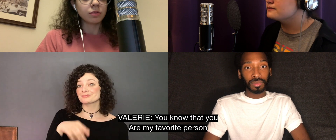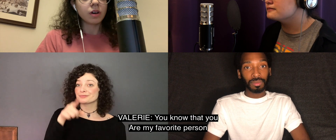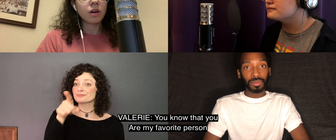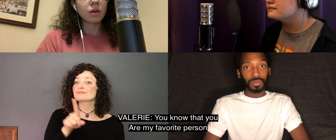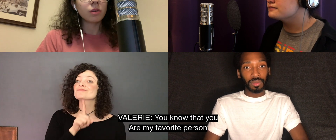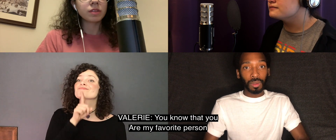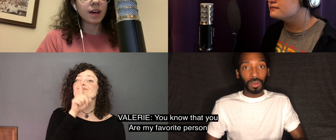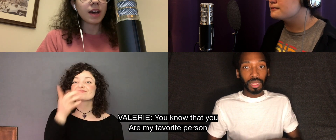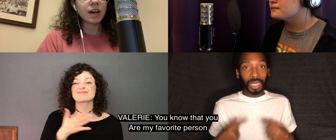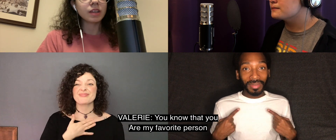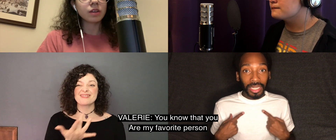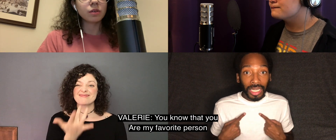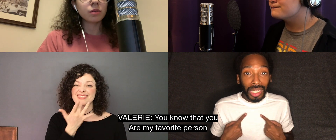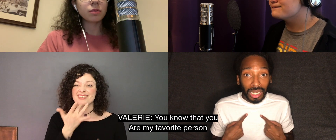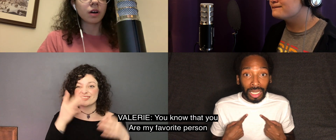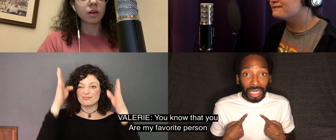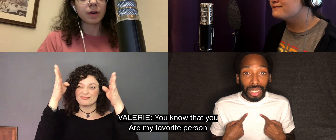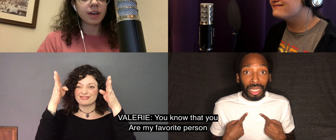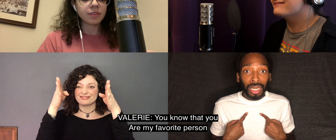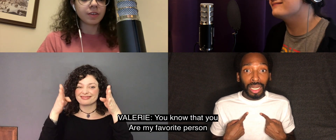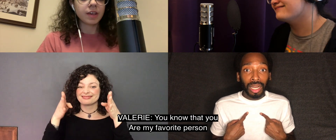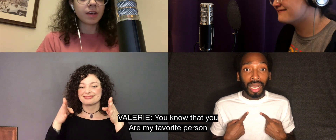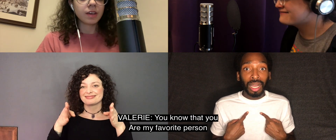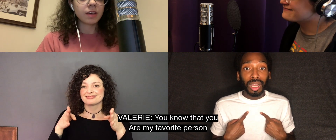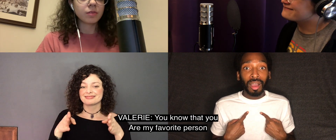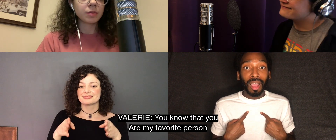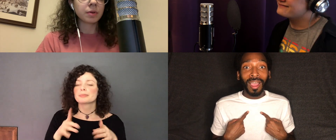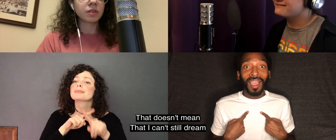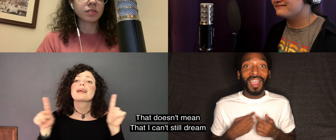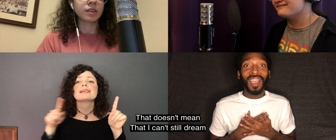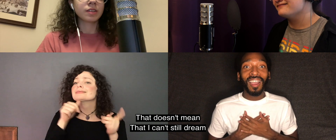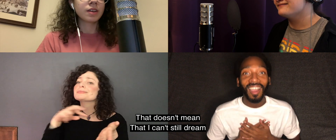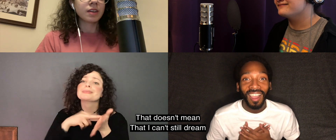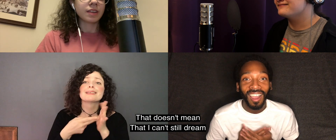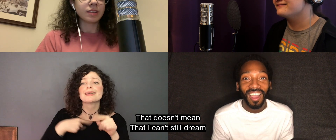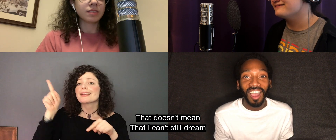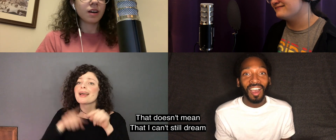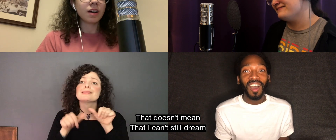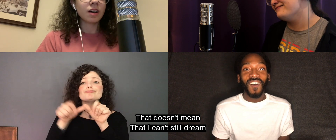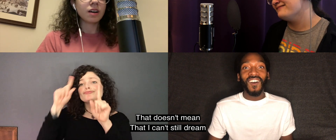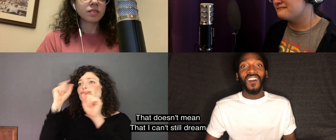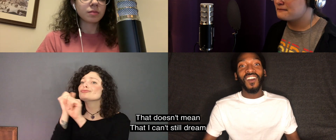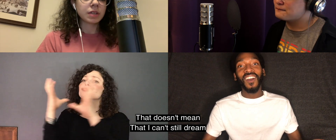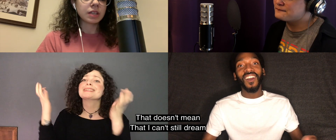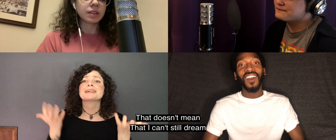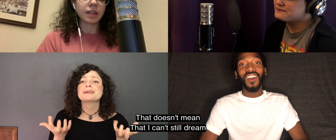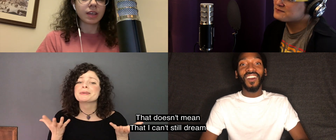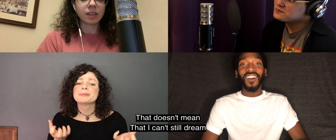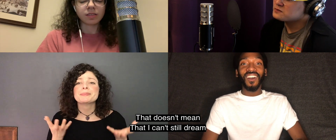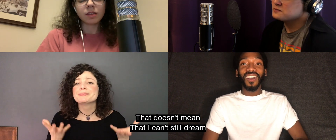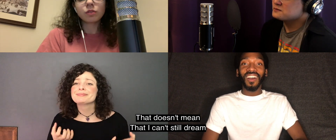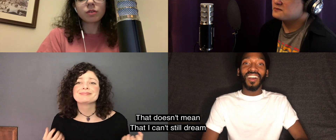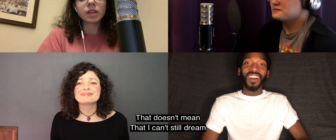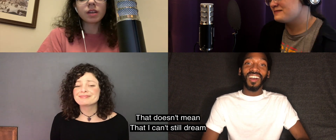You know that you are my favorite person. That doesn't mean that